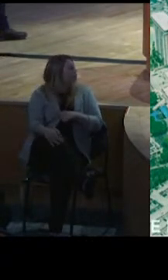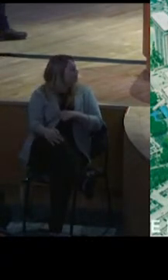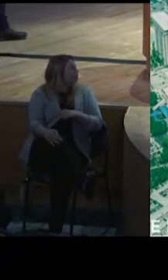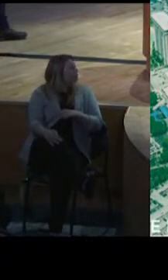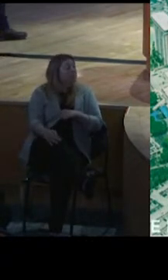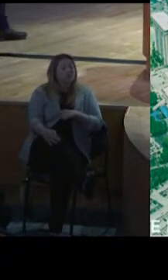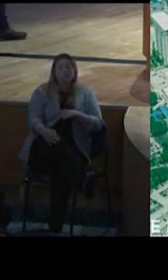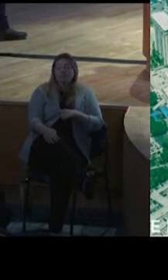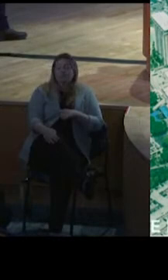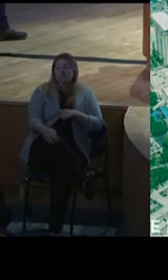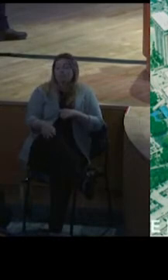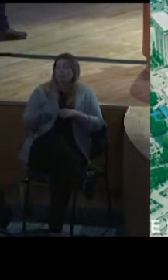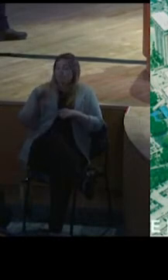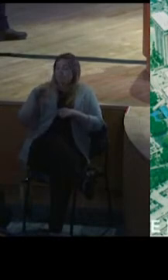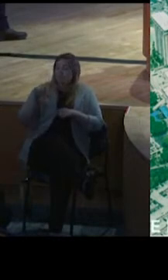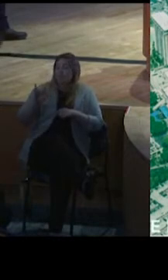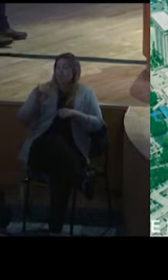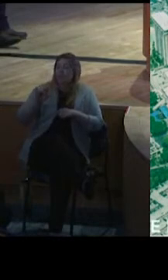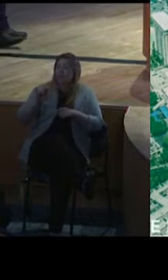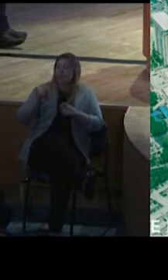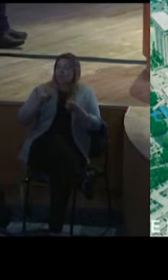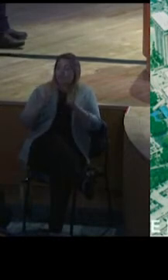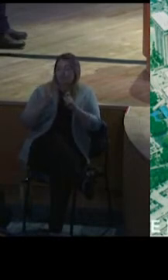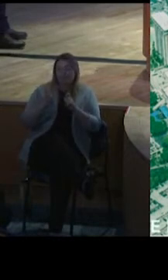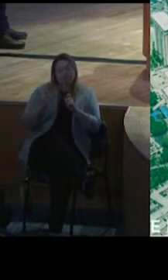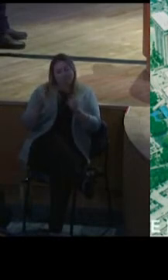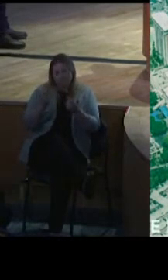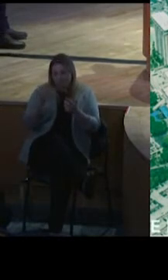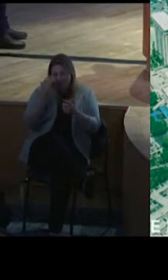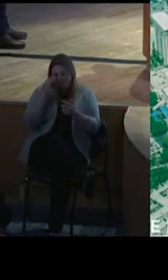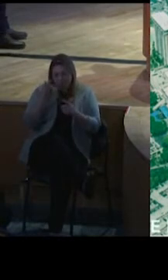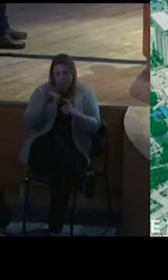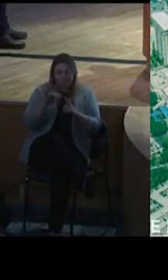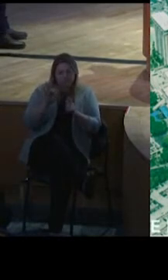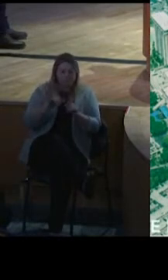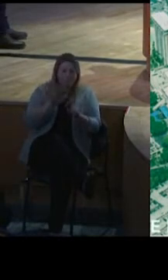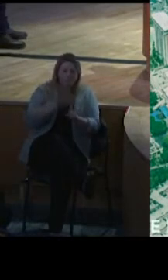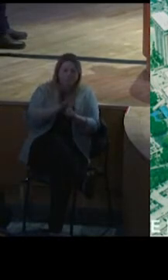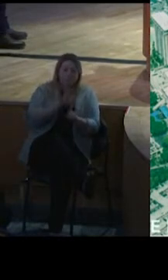Climate change, we all know about it. It's the craziest buzzword since 2008.